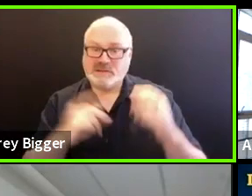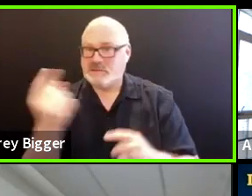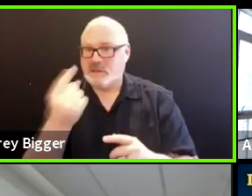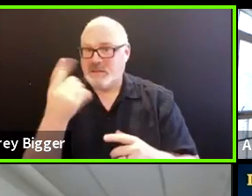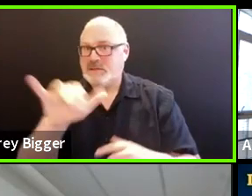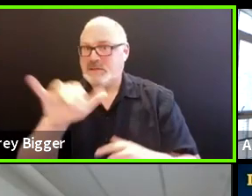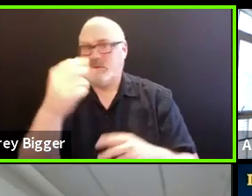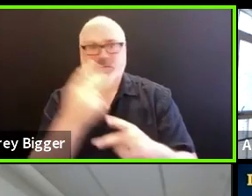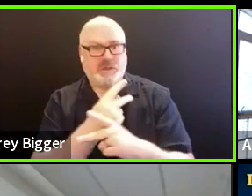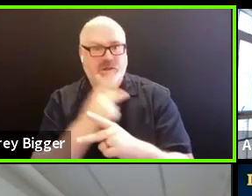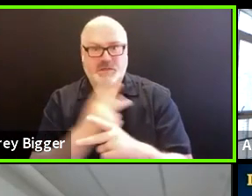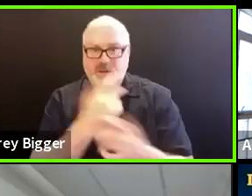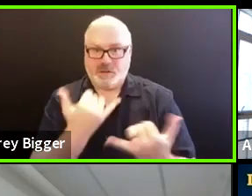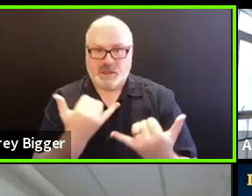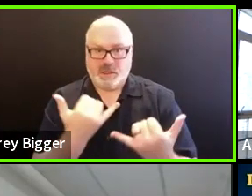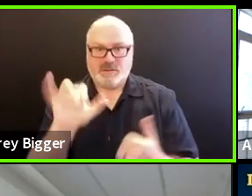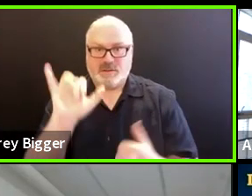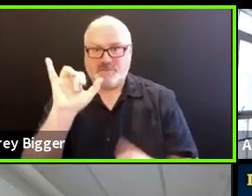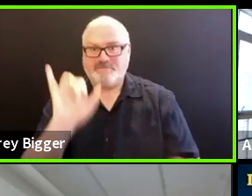underway.